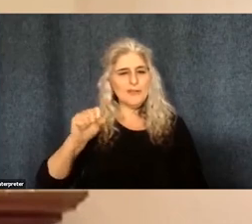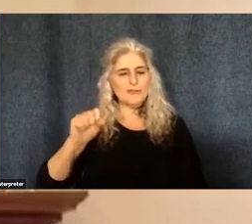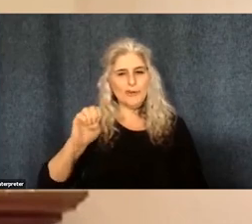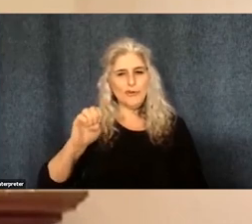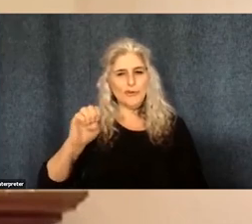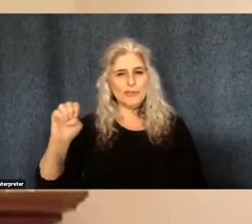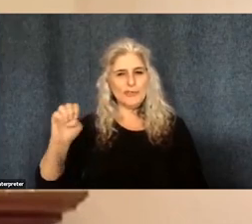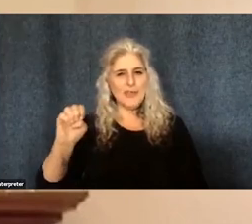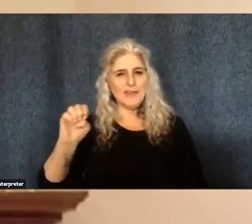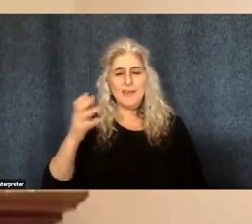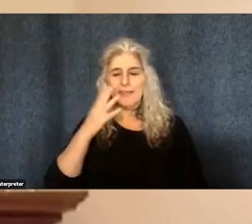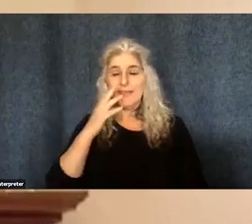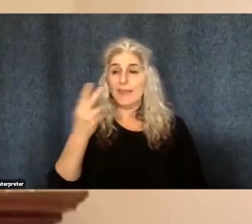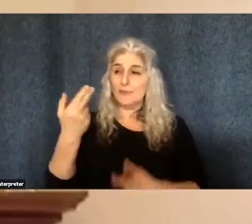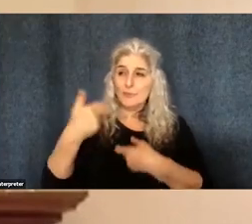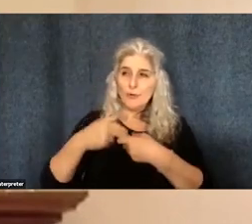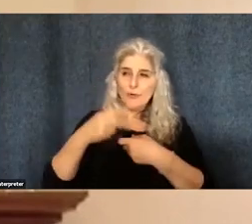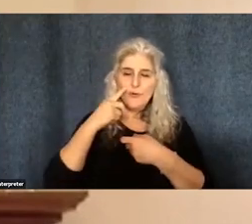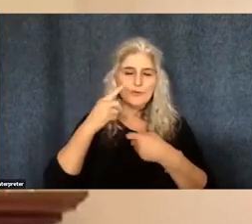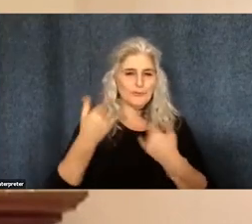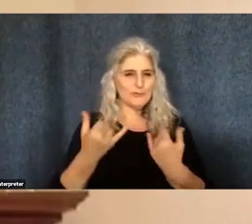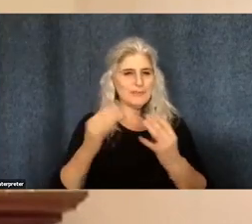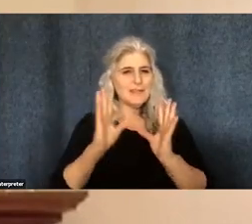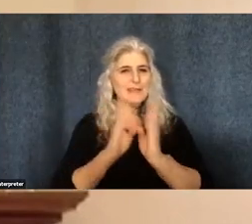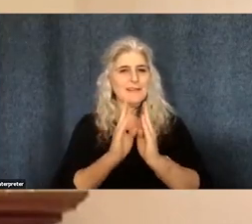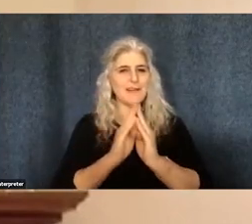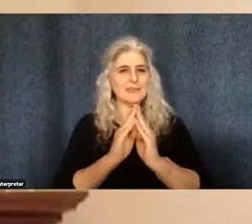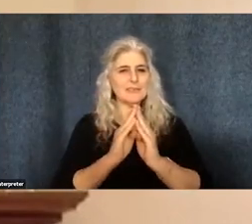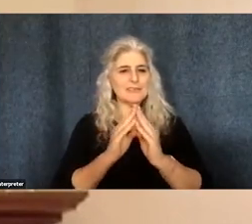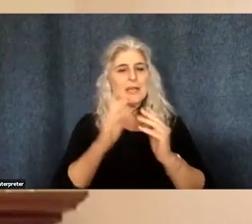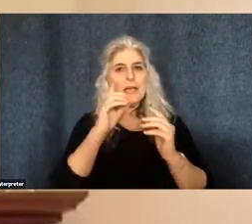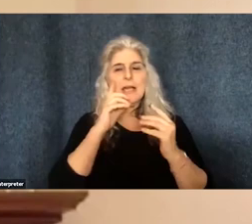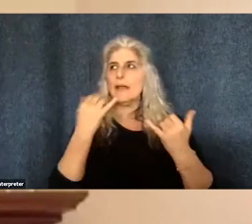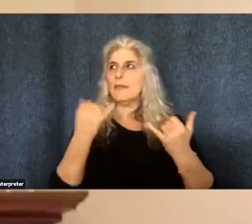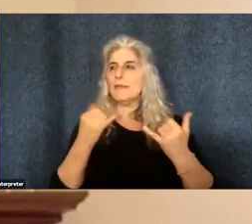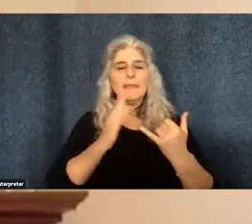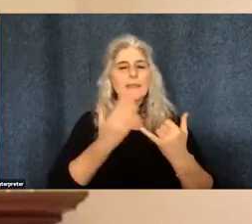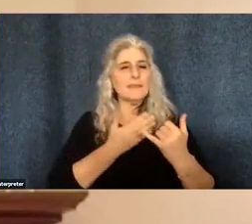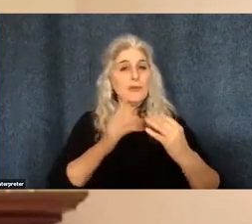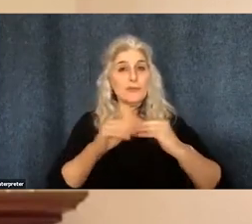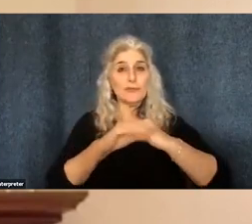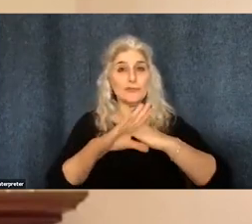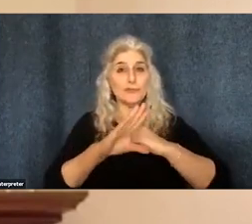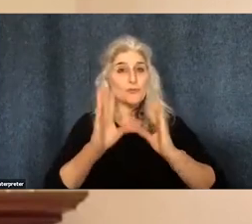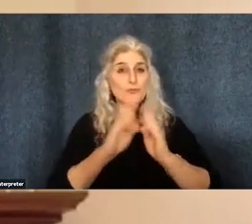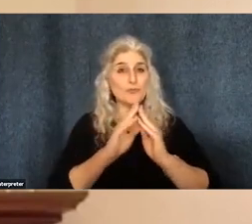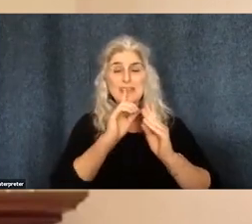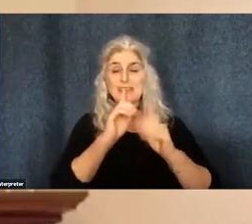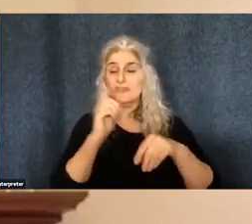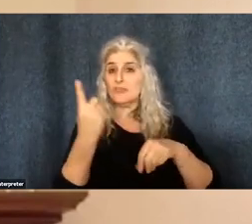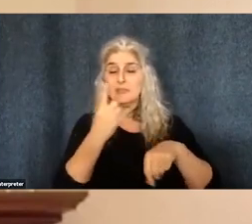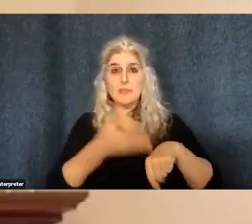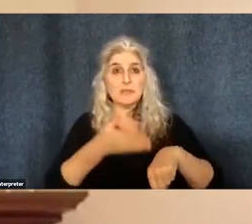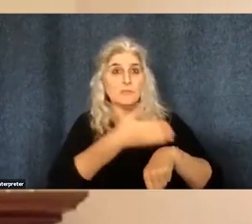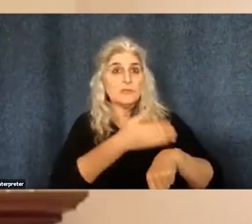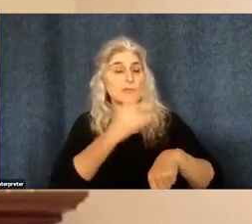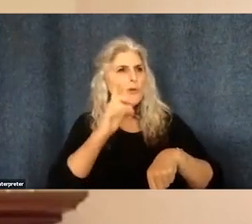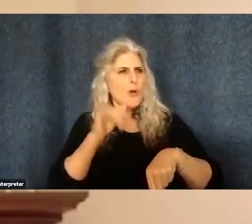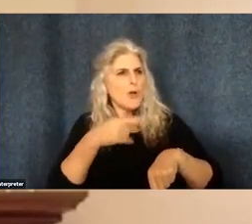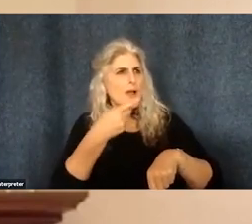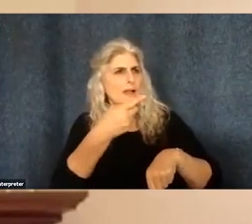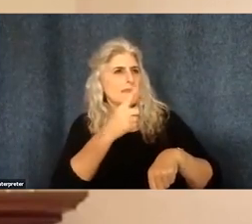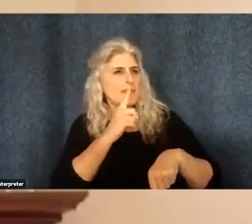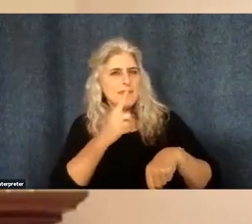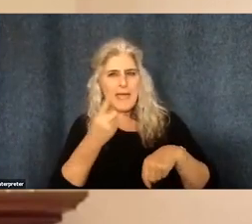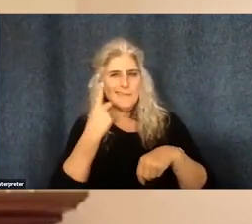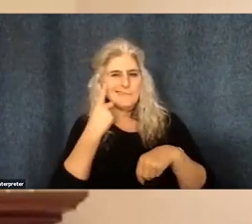think these Zoom meetings just keep getting better. That one was so loaded with really